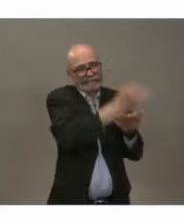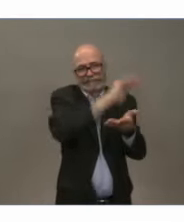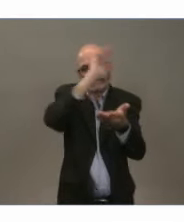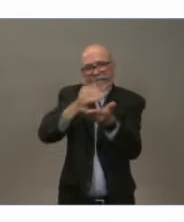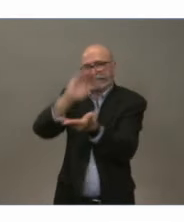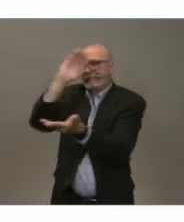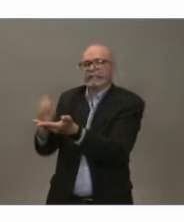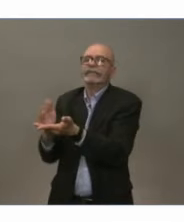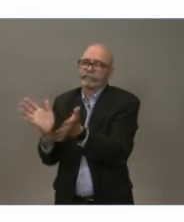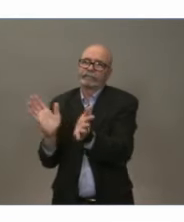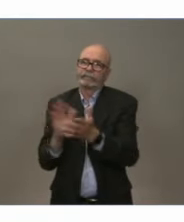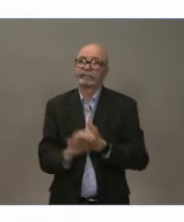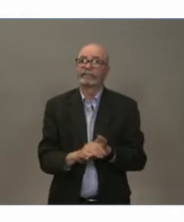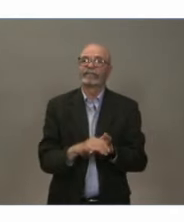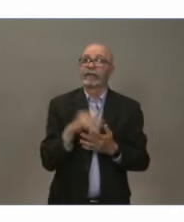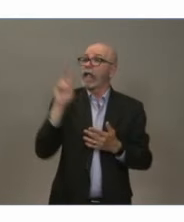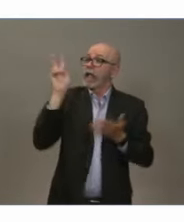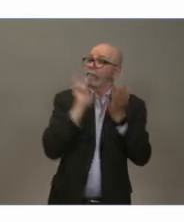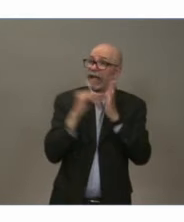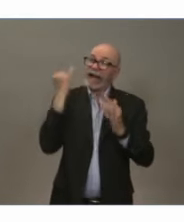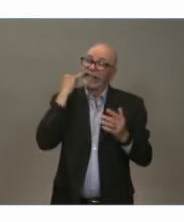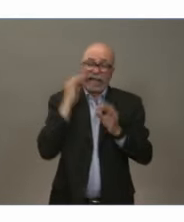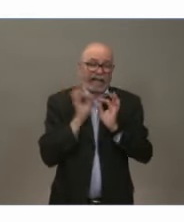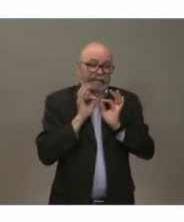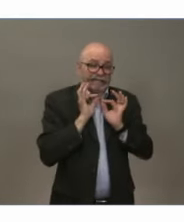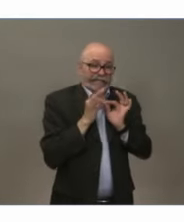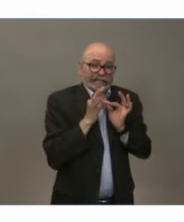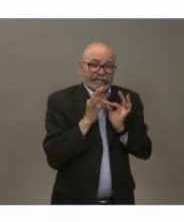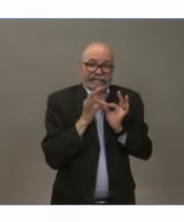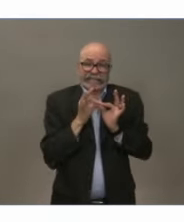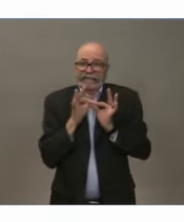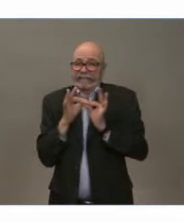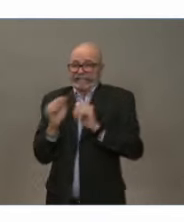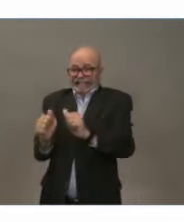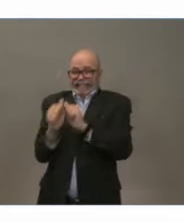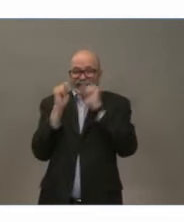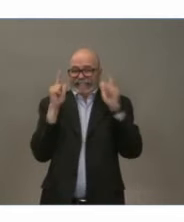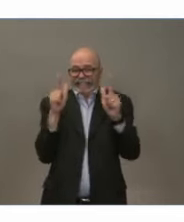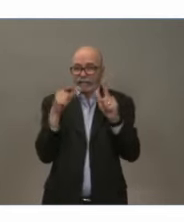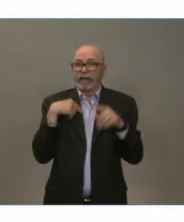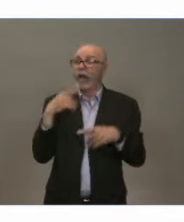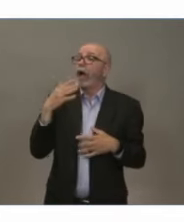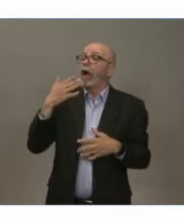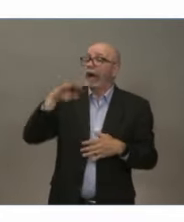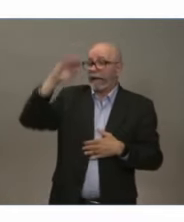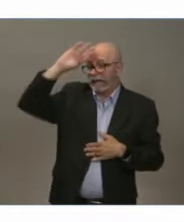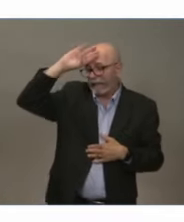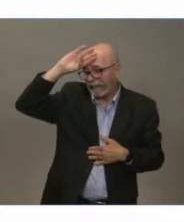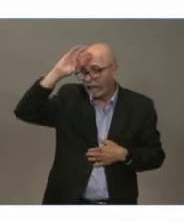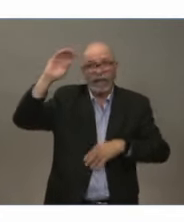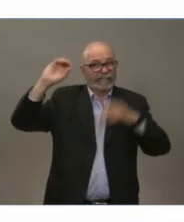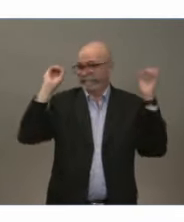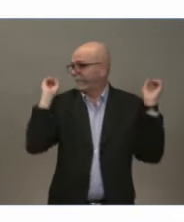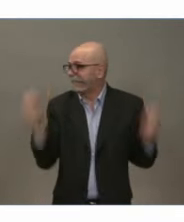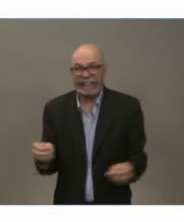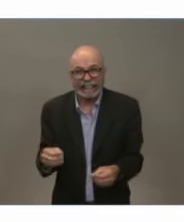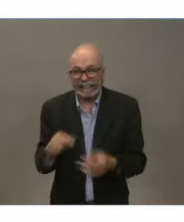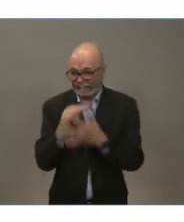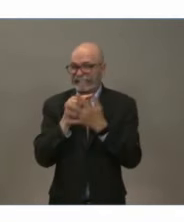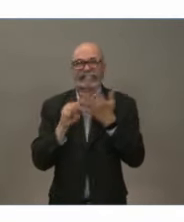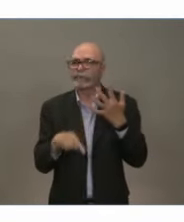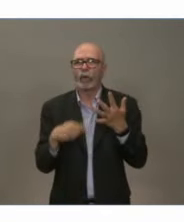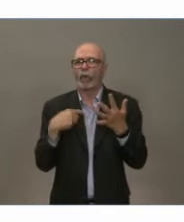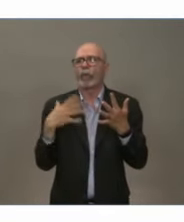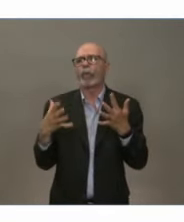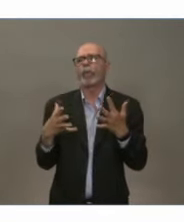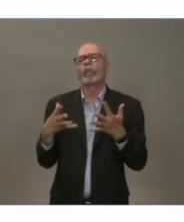Testing everybody, whether they're symptomatic or not, has all sorts of challenges to it. I think other countries have had strategies, but